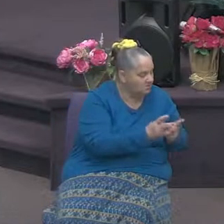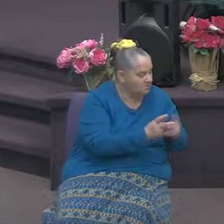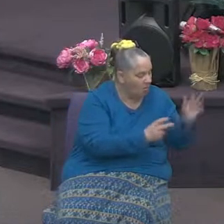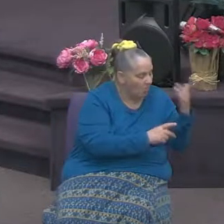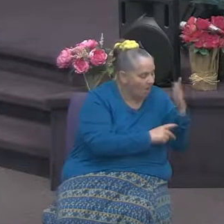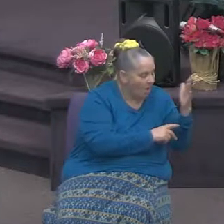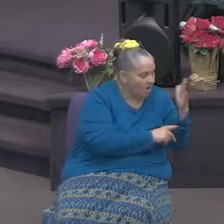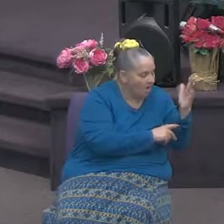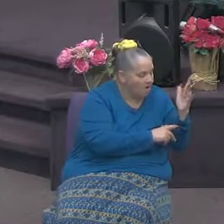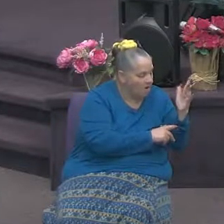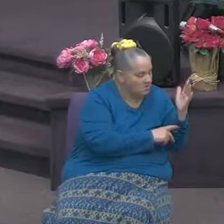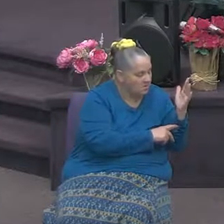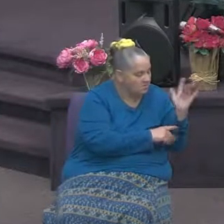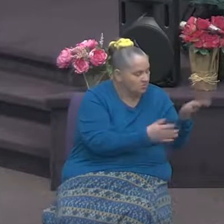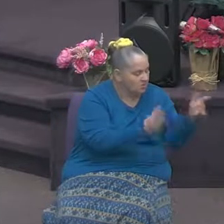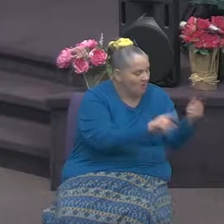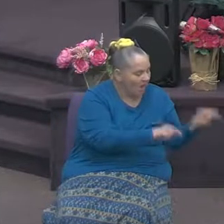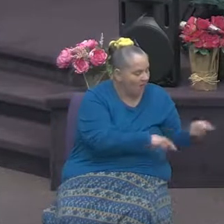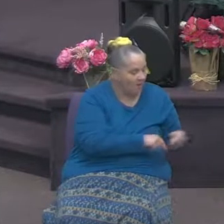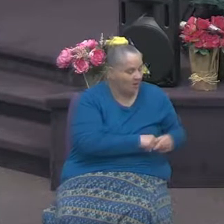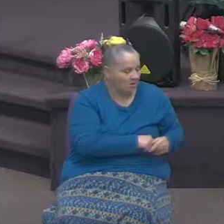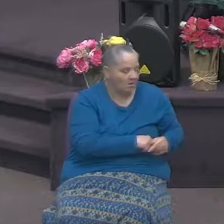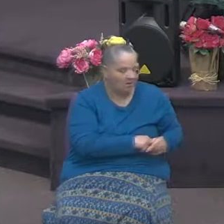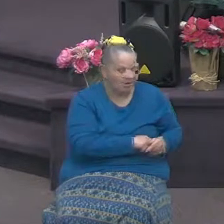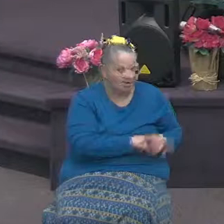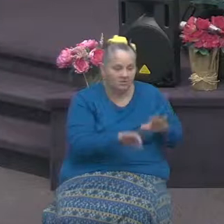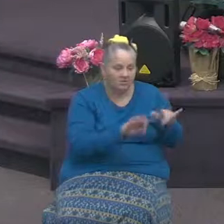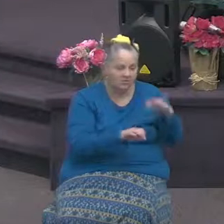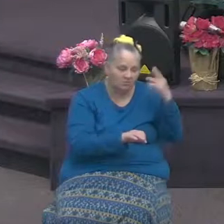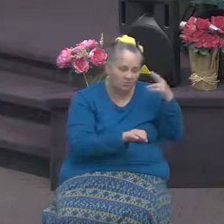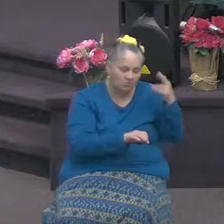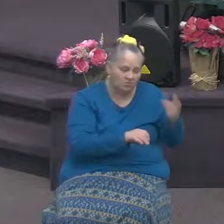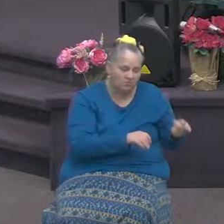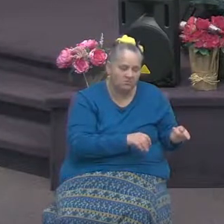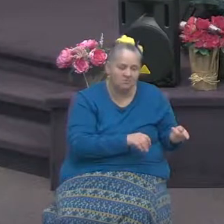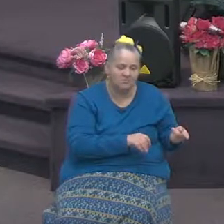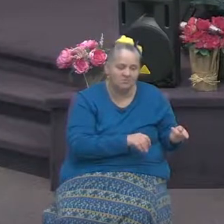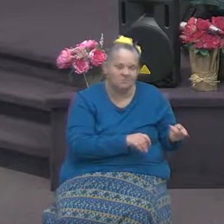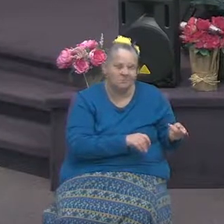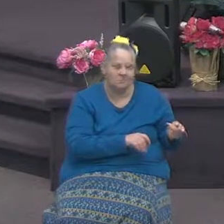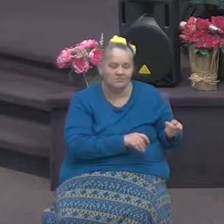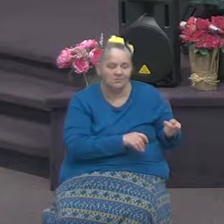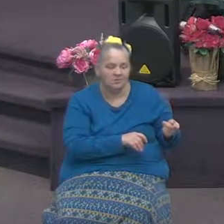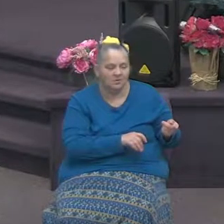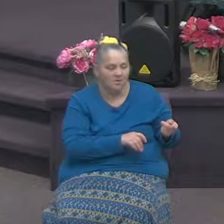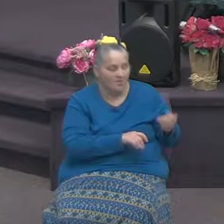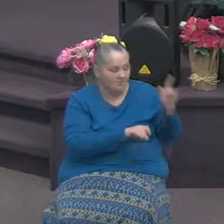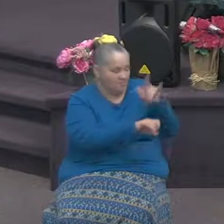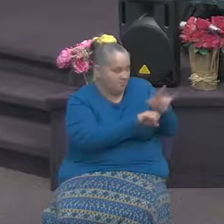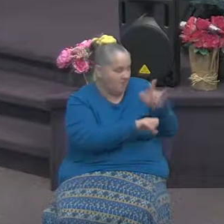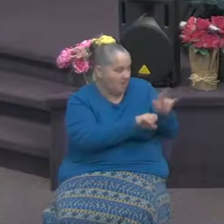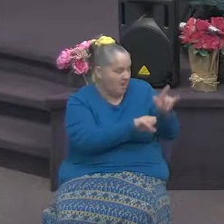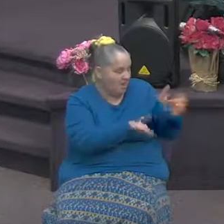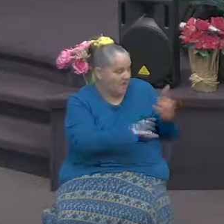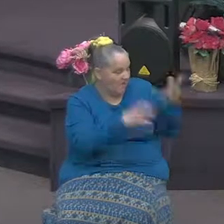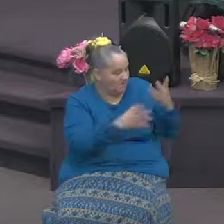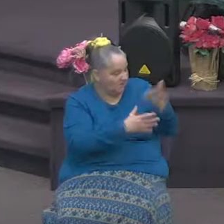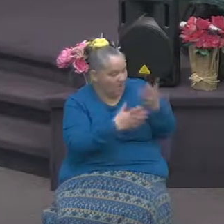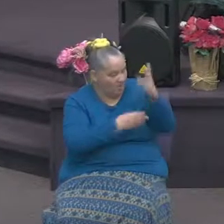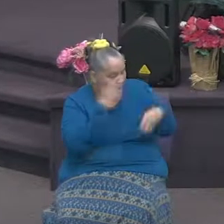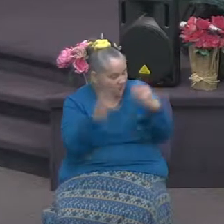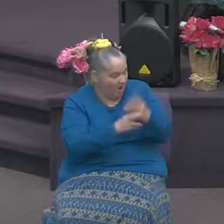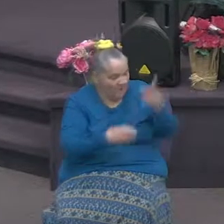in the wilderness so you can die, but he does it for a reason. We blame too many things on the world